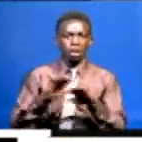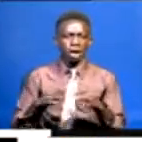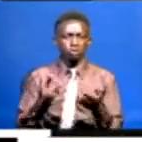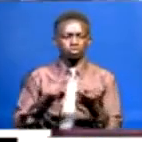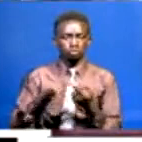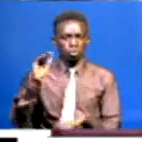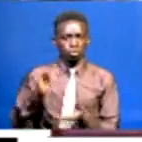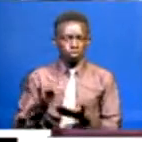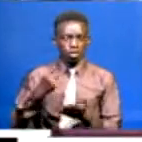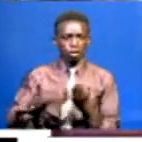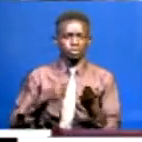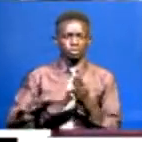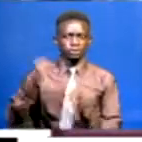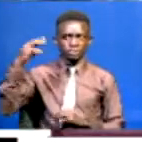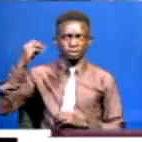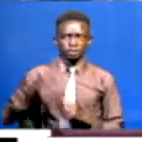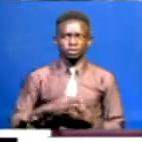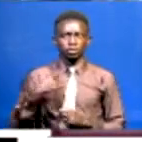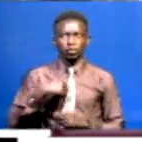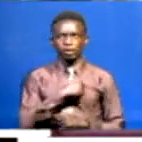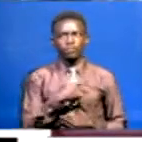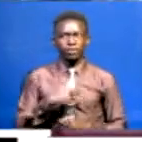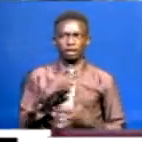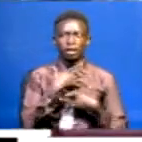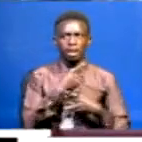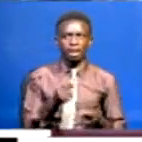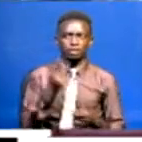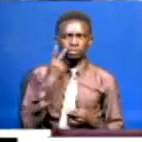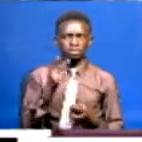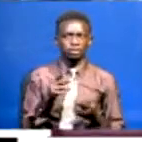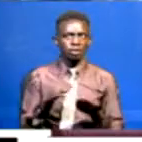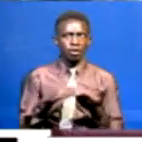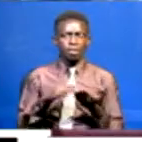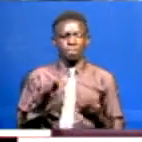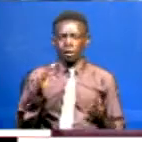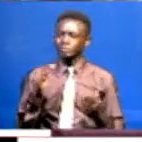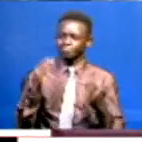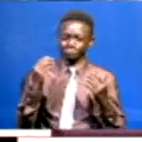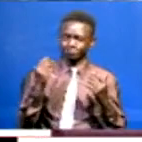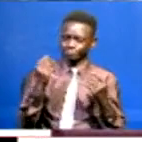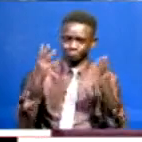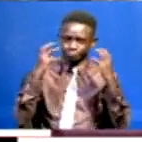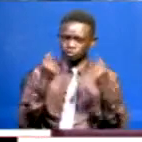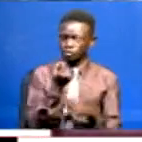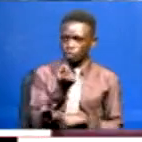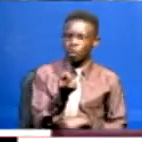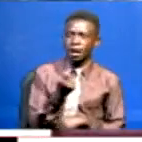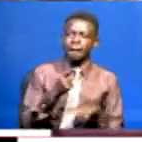electricity. We feel like it is a bit exploitative. However, we happy that you mentioned you would